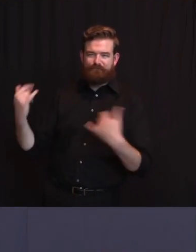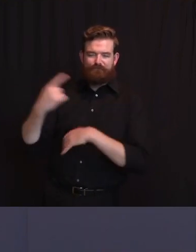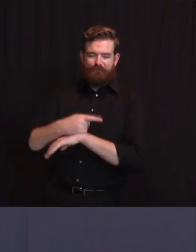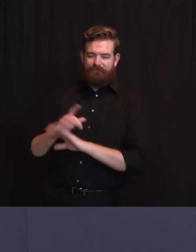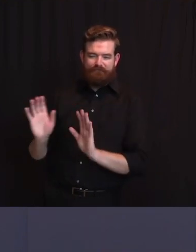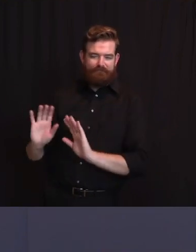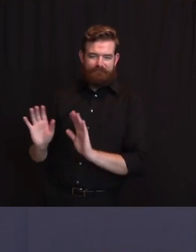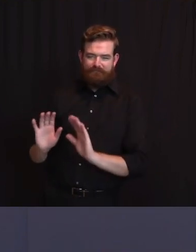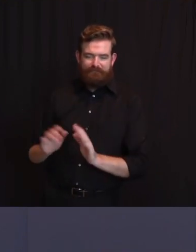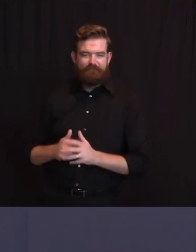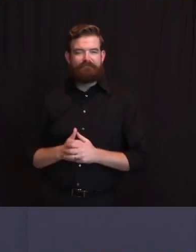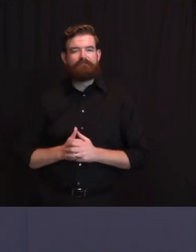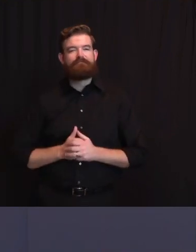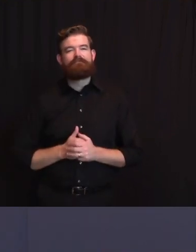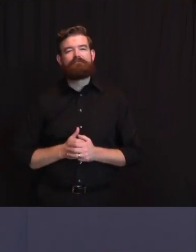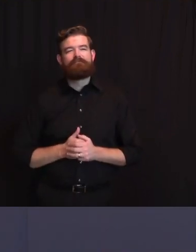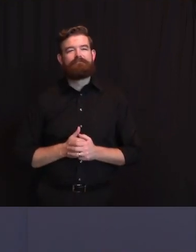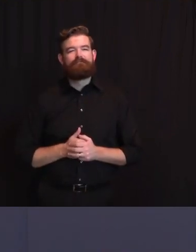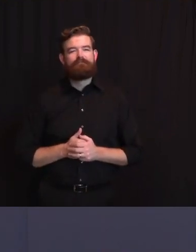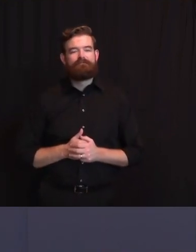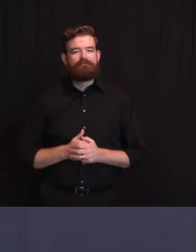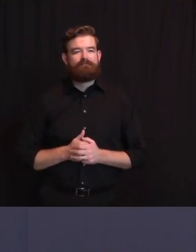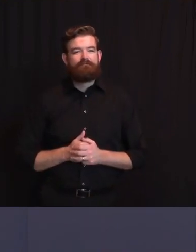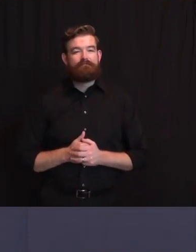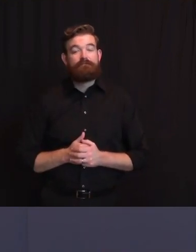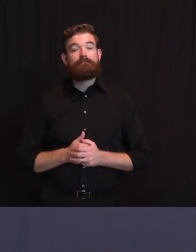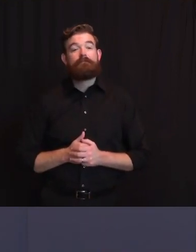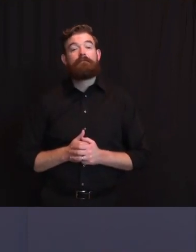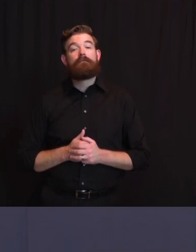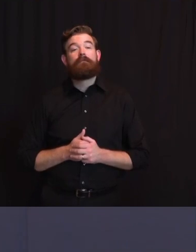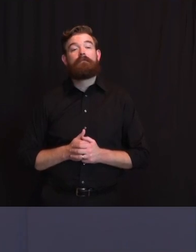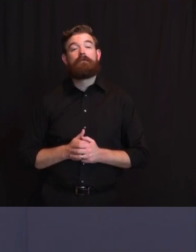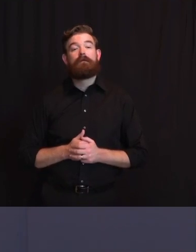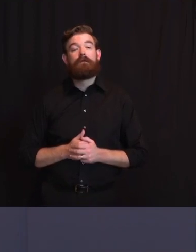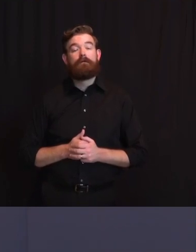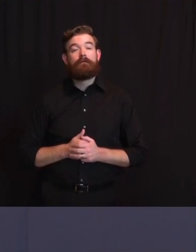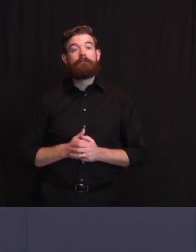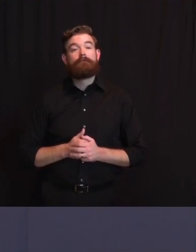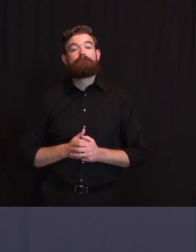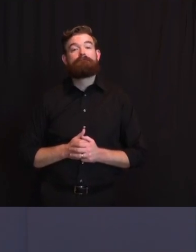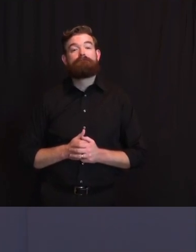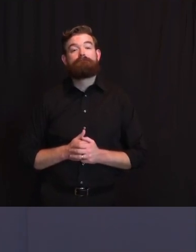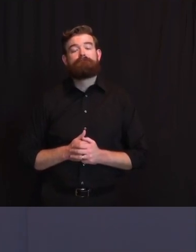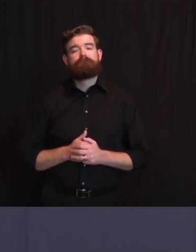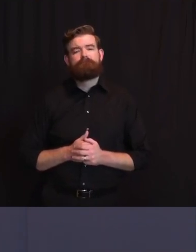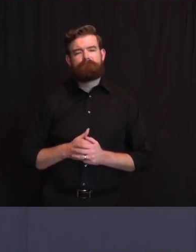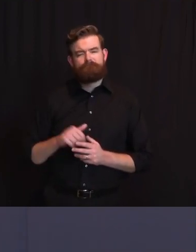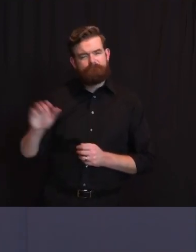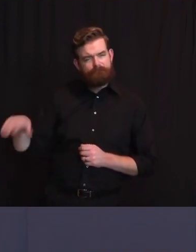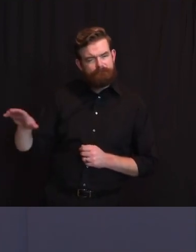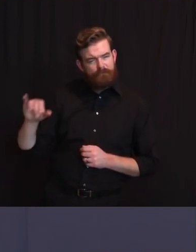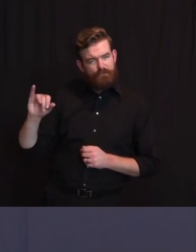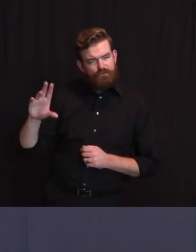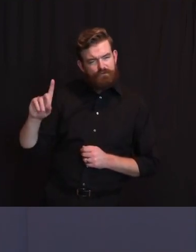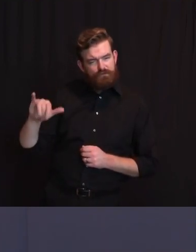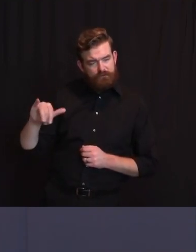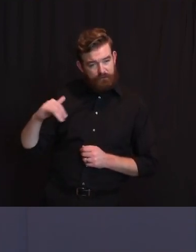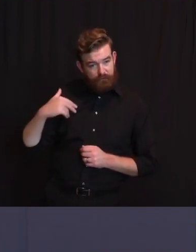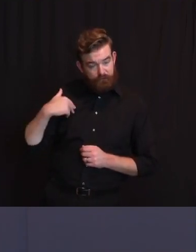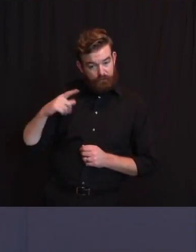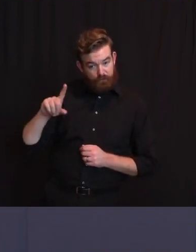Commissioner Persicelli, and I asked her, how do we keep 193 state police recruits in their training